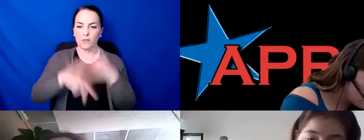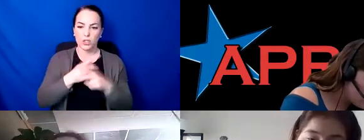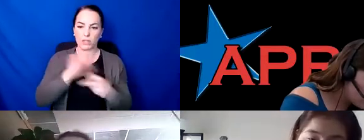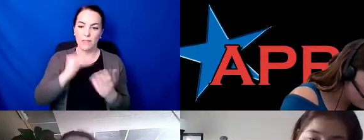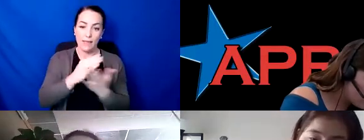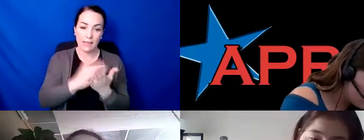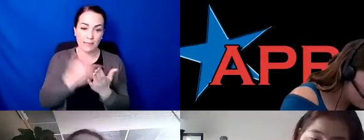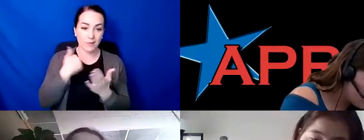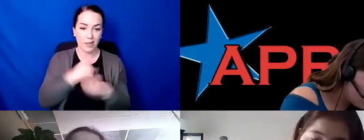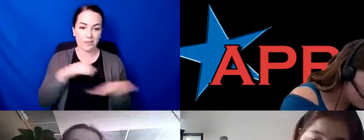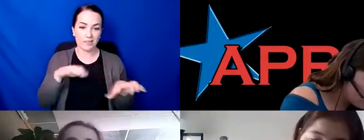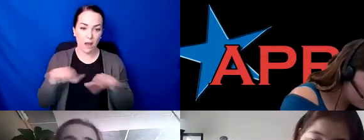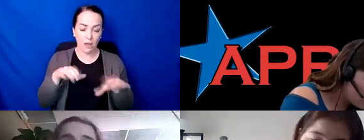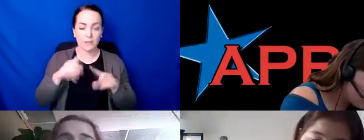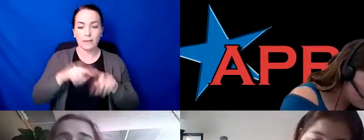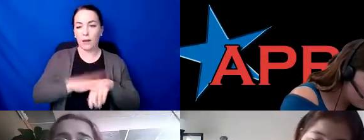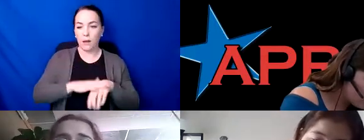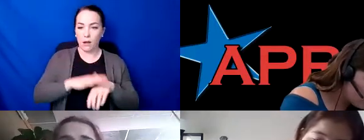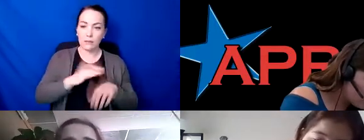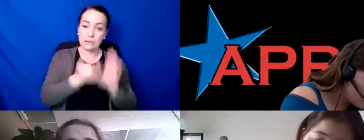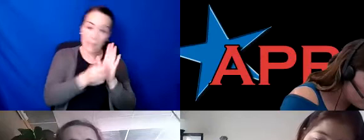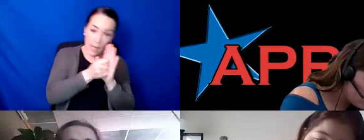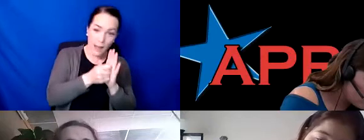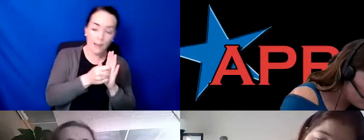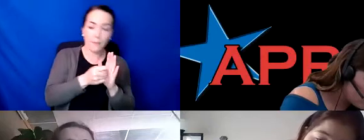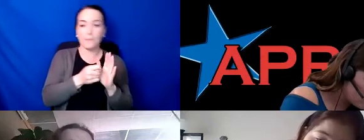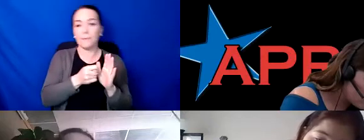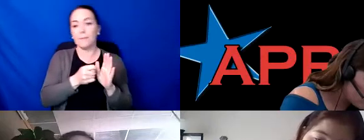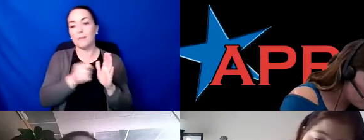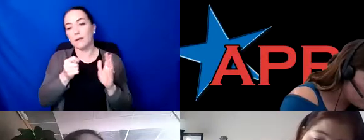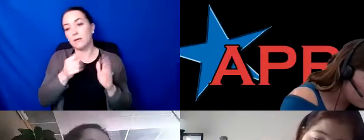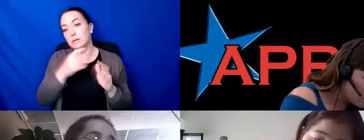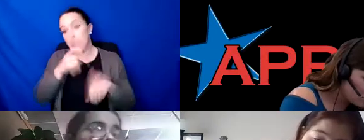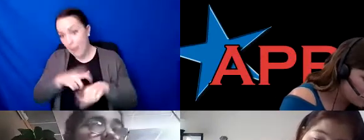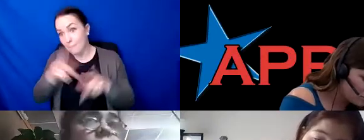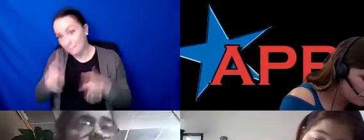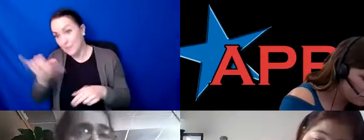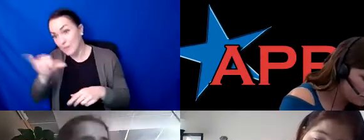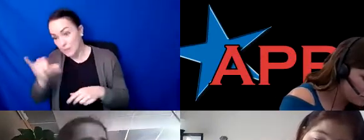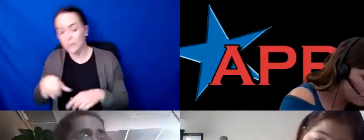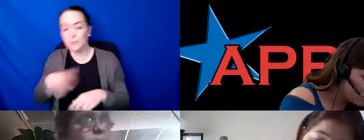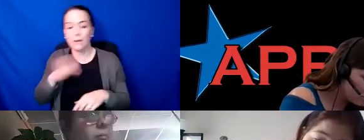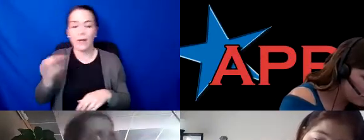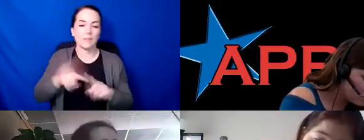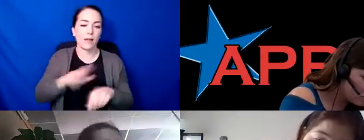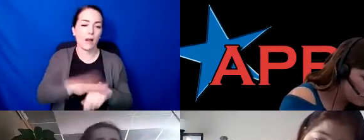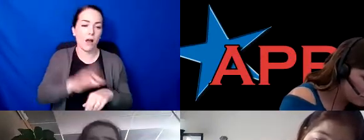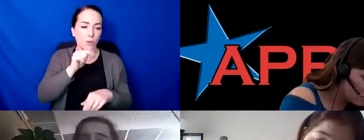with depending on time and the students that we're with. But I think really looking and picking